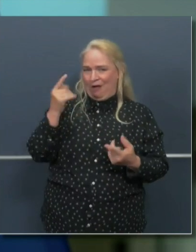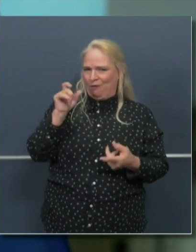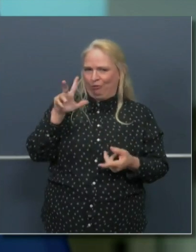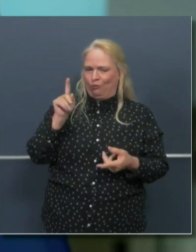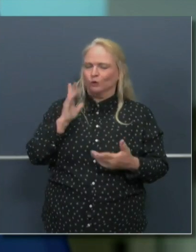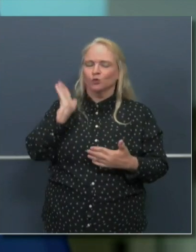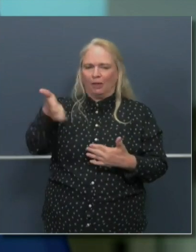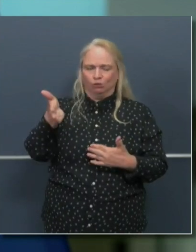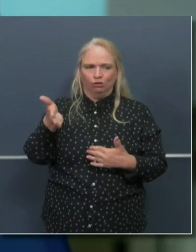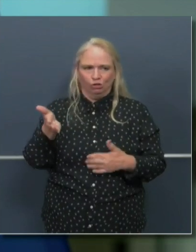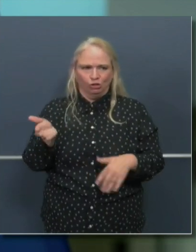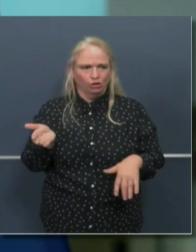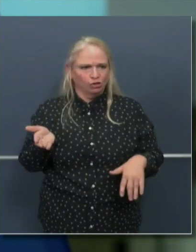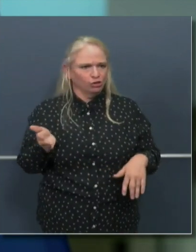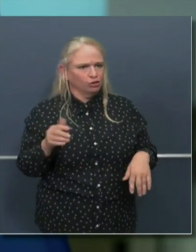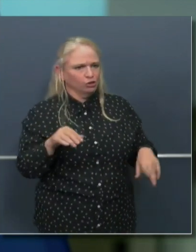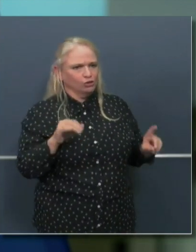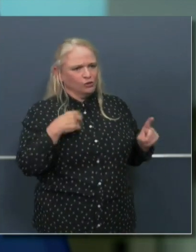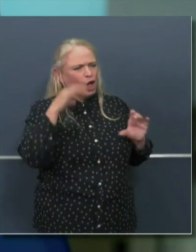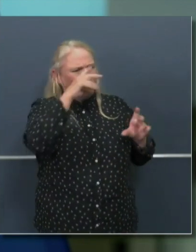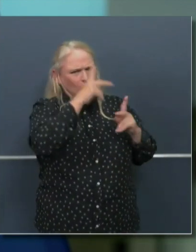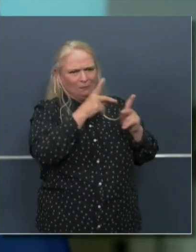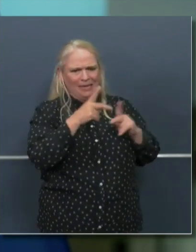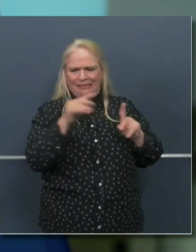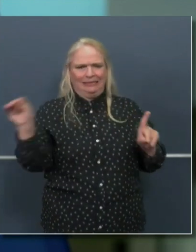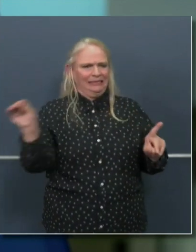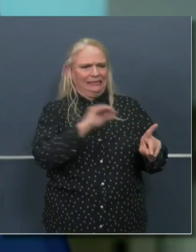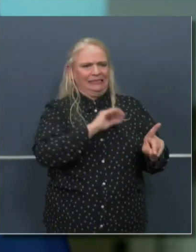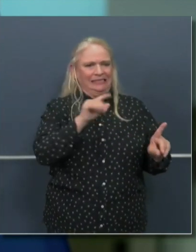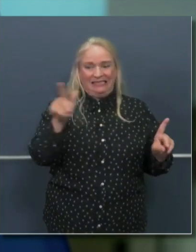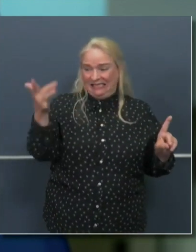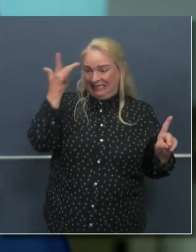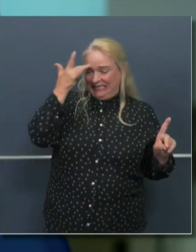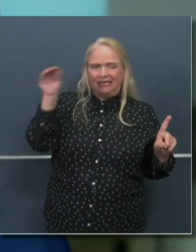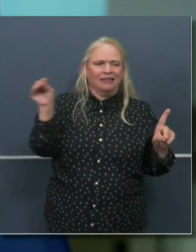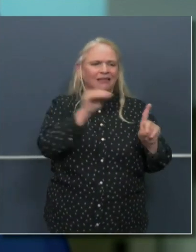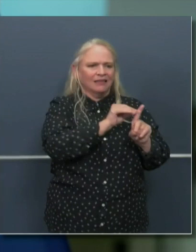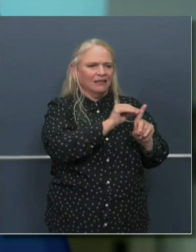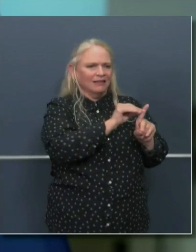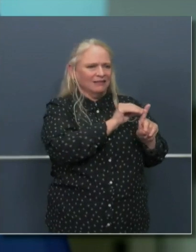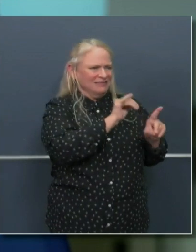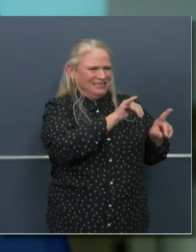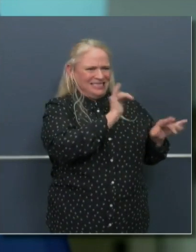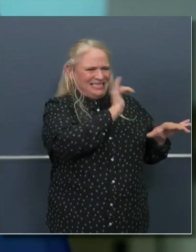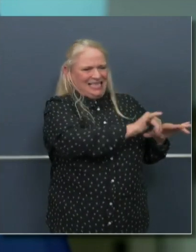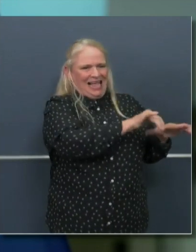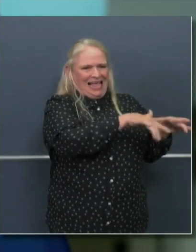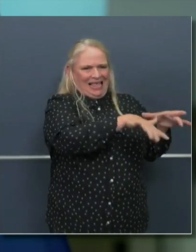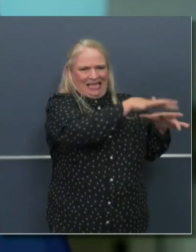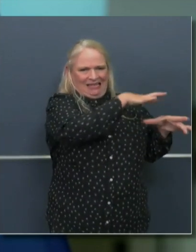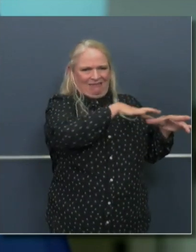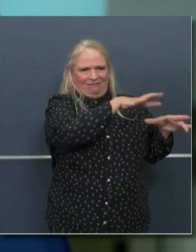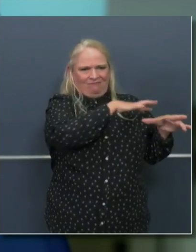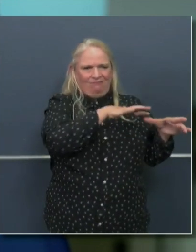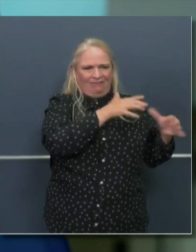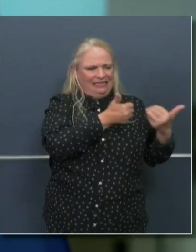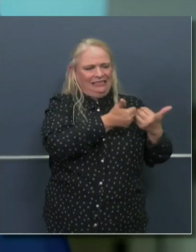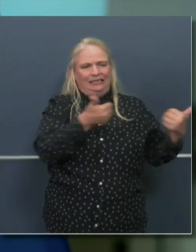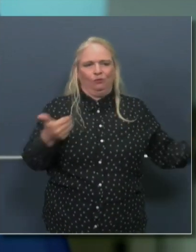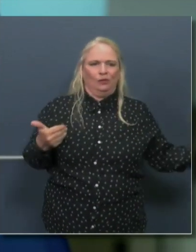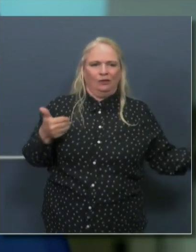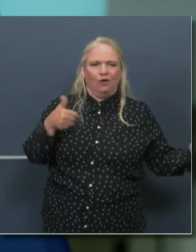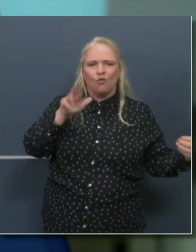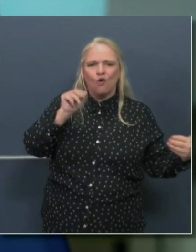more isolation of inmates. Of course, we have staff concerns as well. We're using the chapel and the gyms